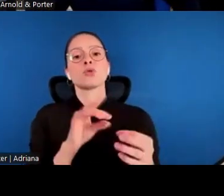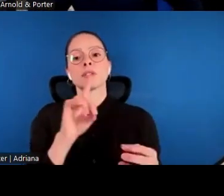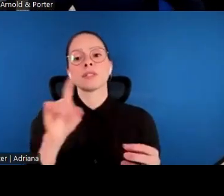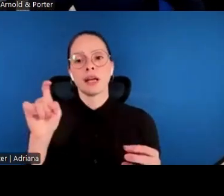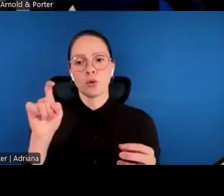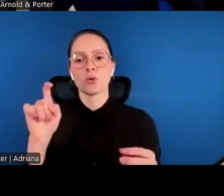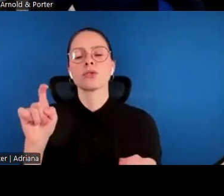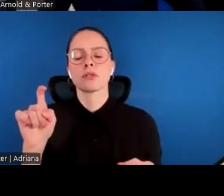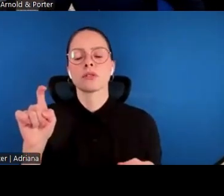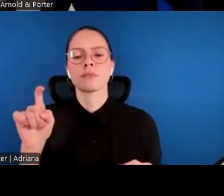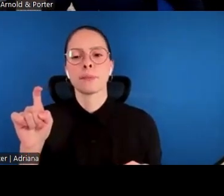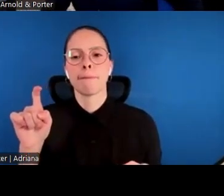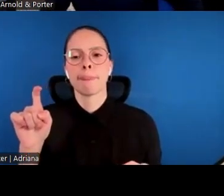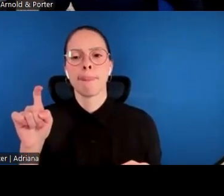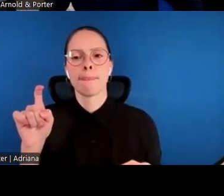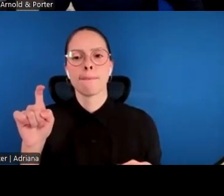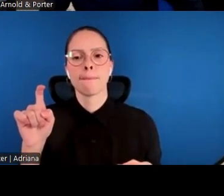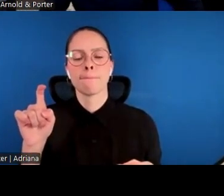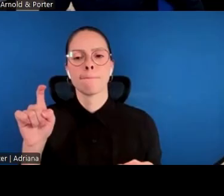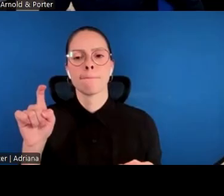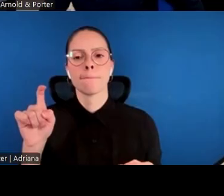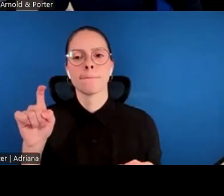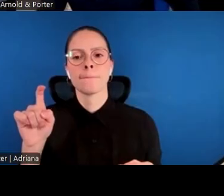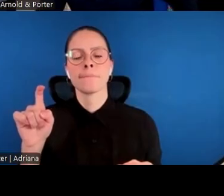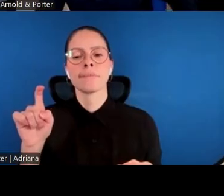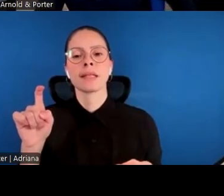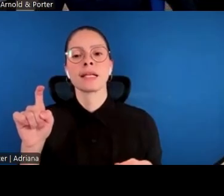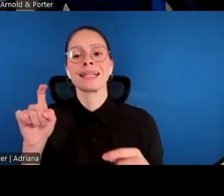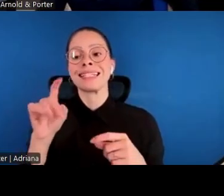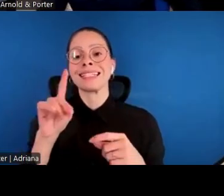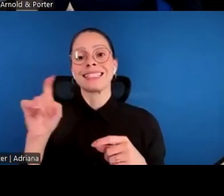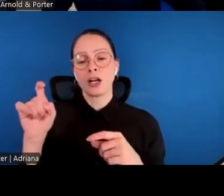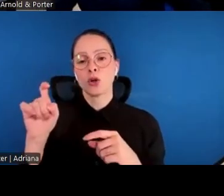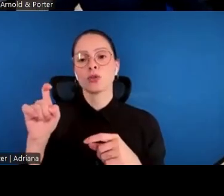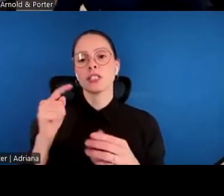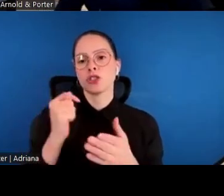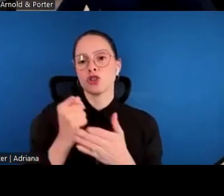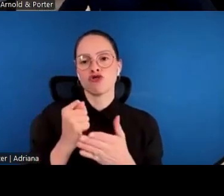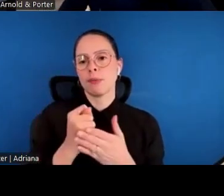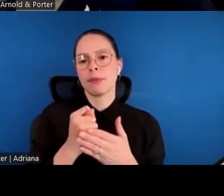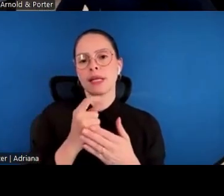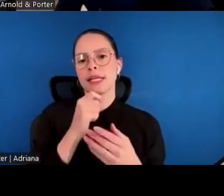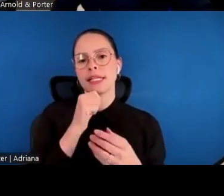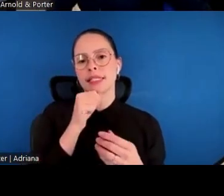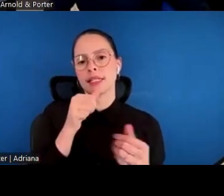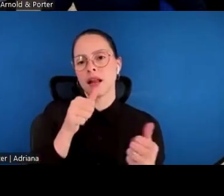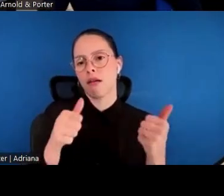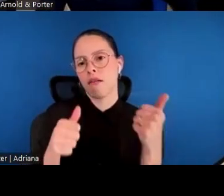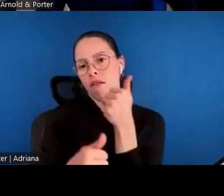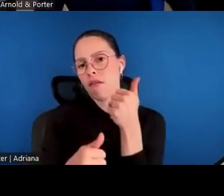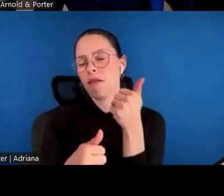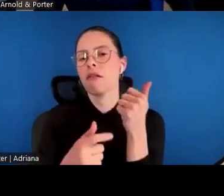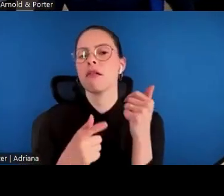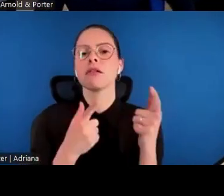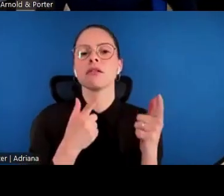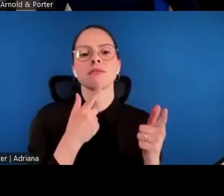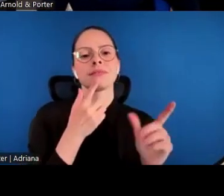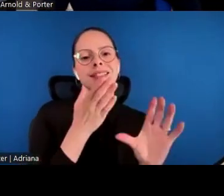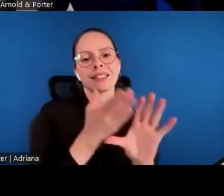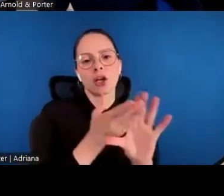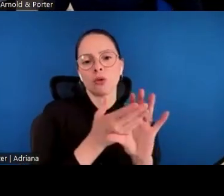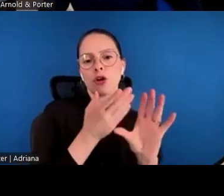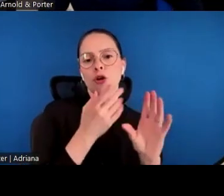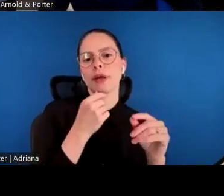Armed Forces that held that diagnosis and treatment does not fall within the protection of the psychotherapy patient privilege,